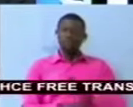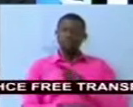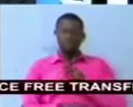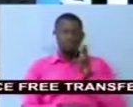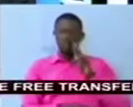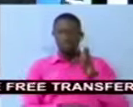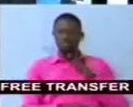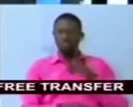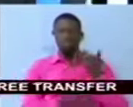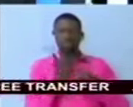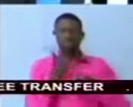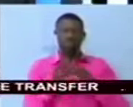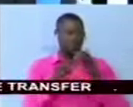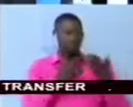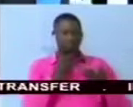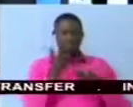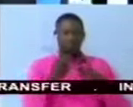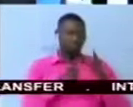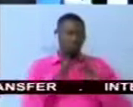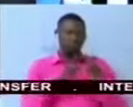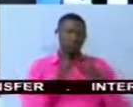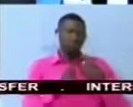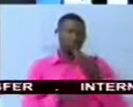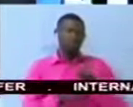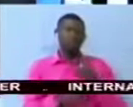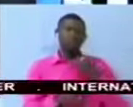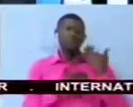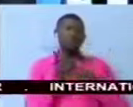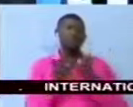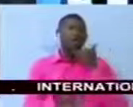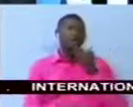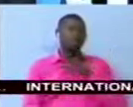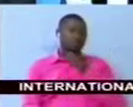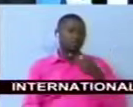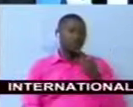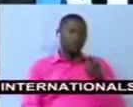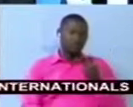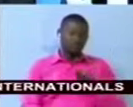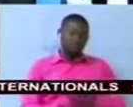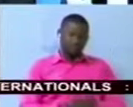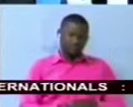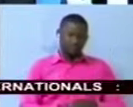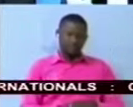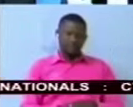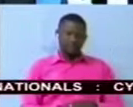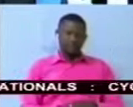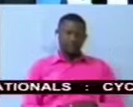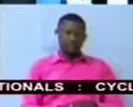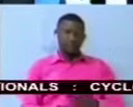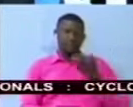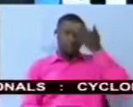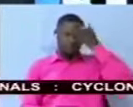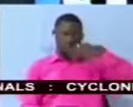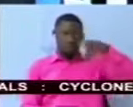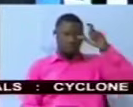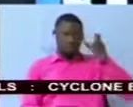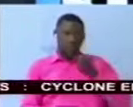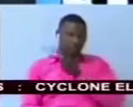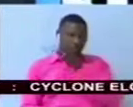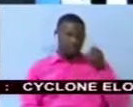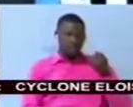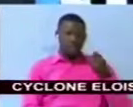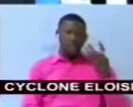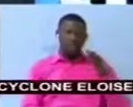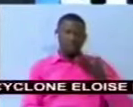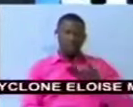No, we have not gone to that level. Okay. Commissioners, if you have any questions, please indicate.